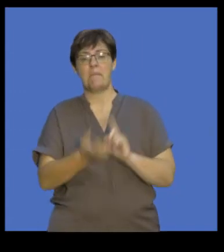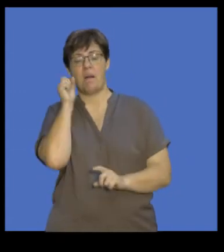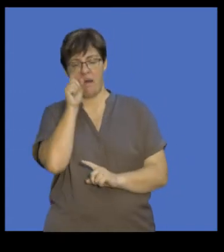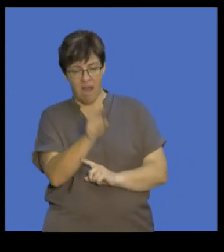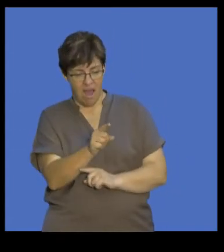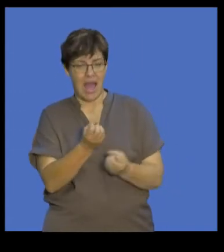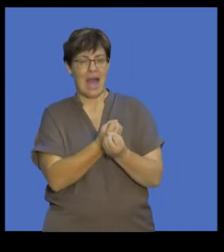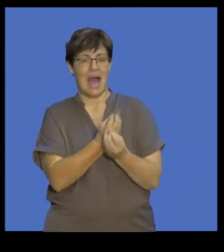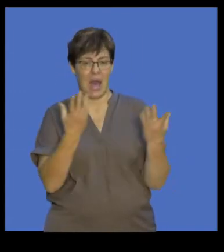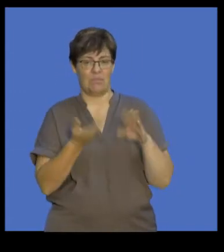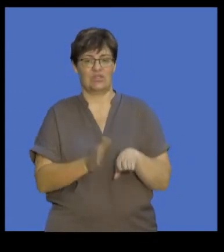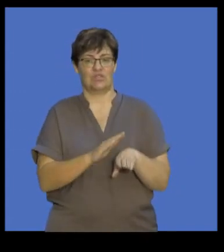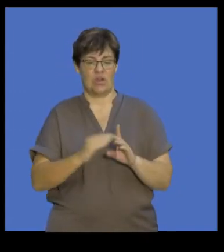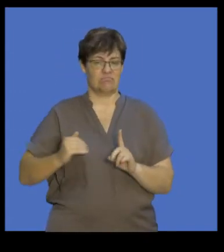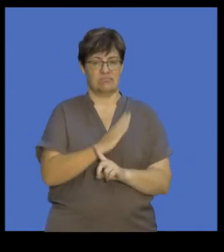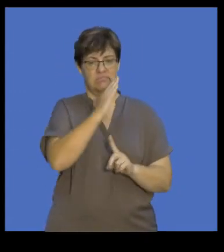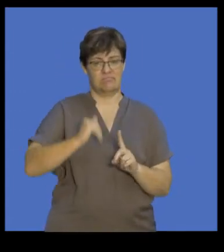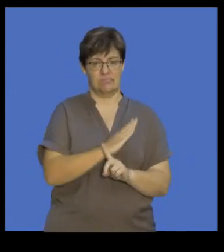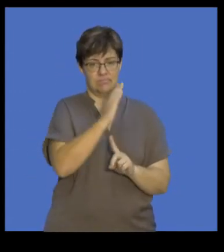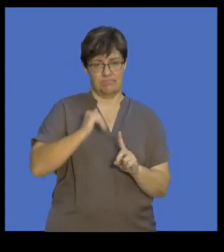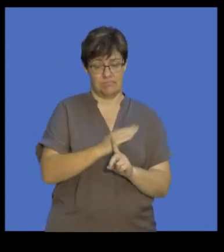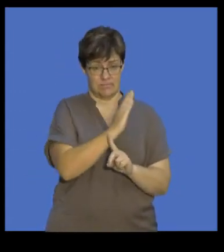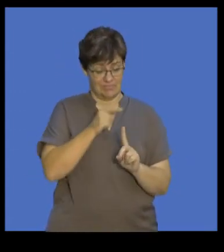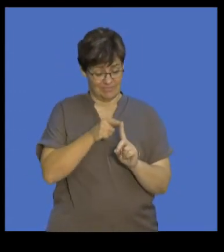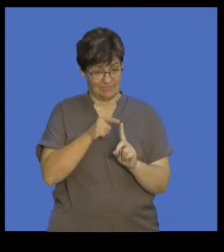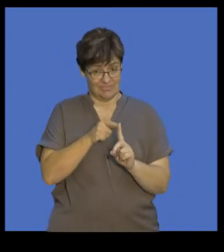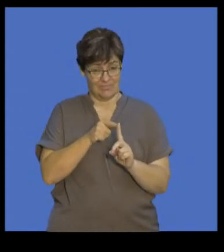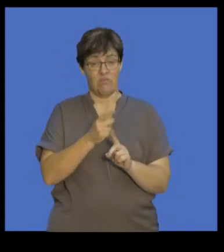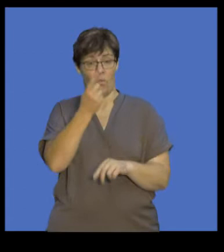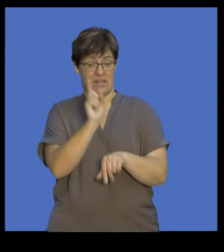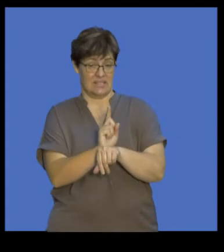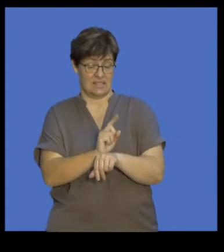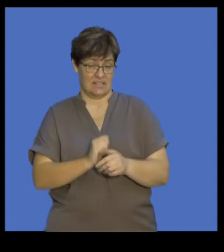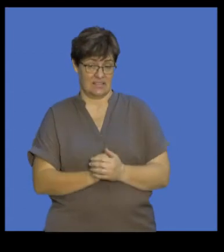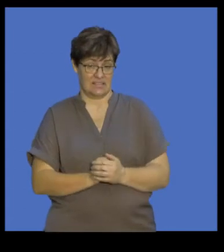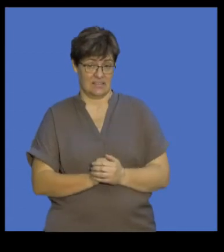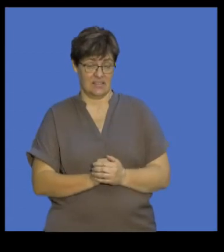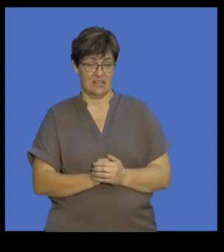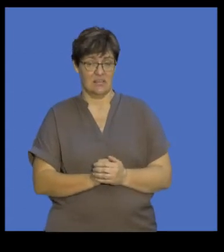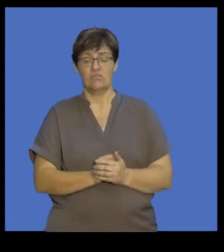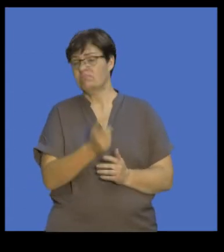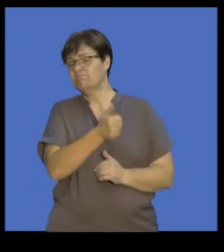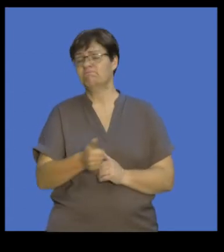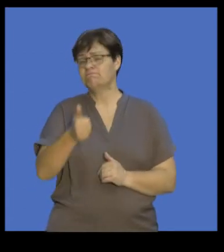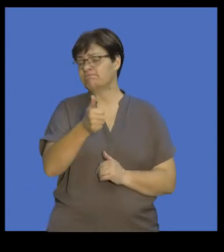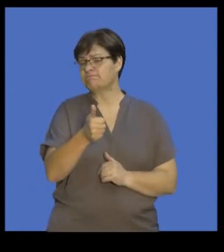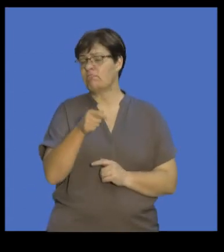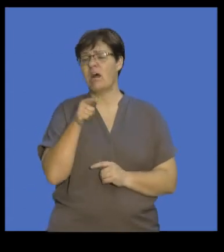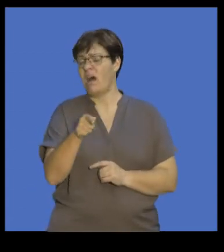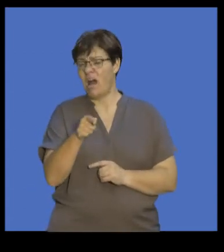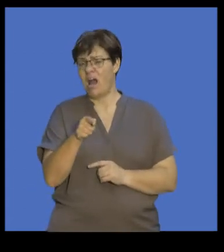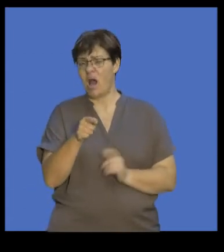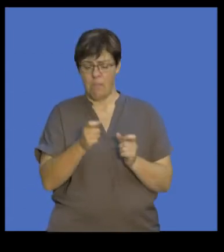the amount of charge that passes through that point per second. So the main question here is, what exactly does